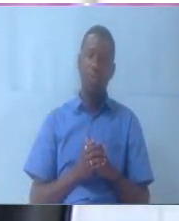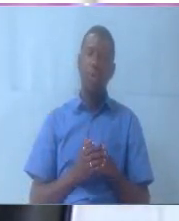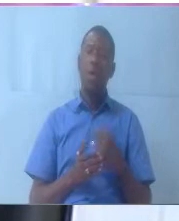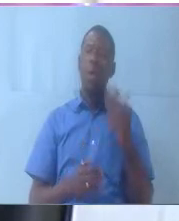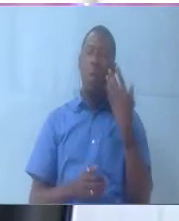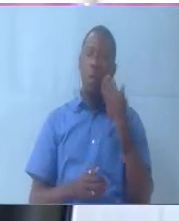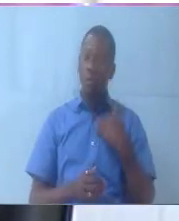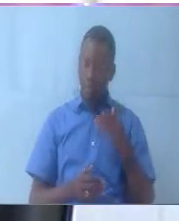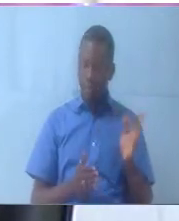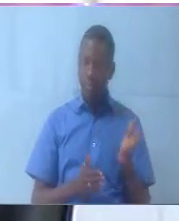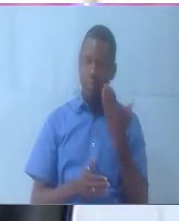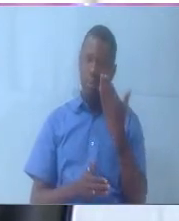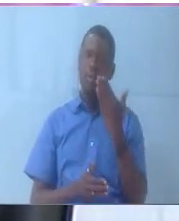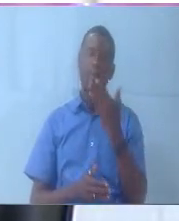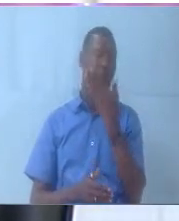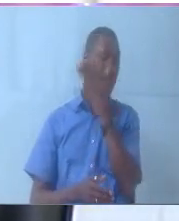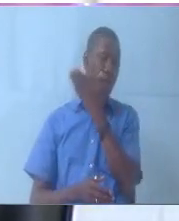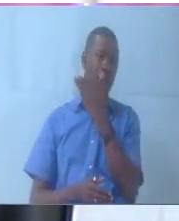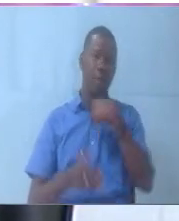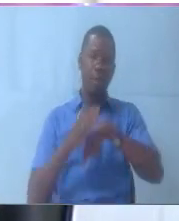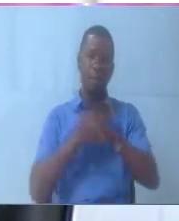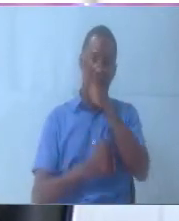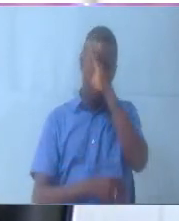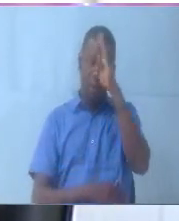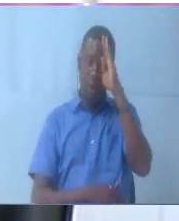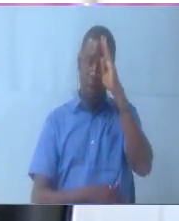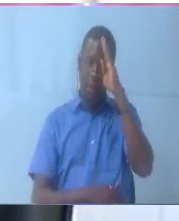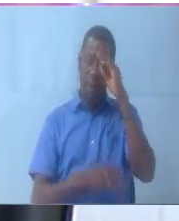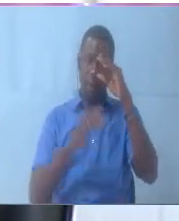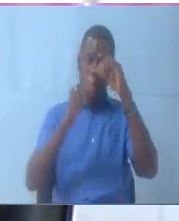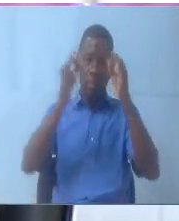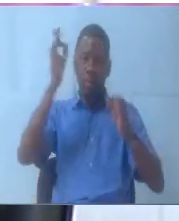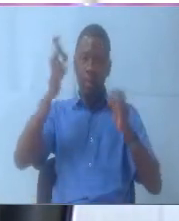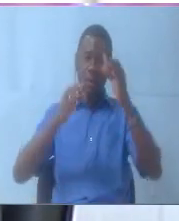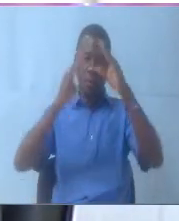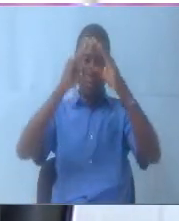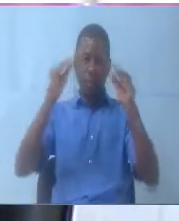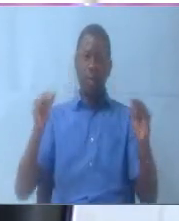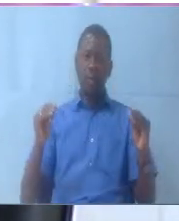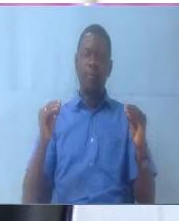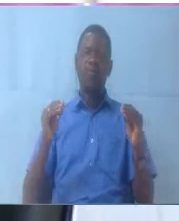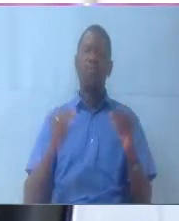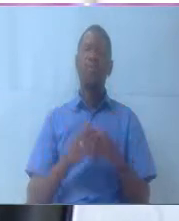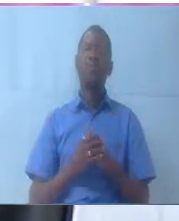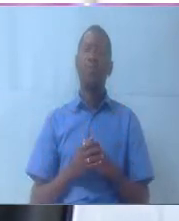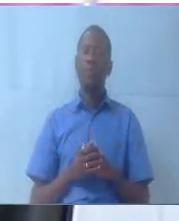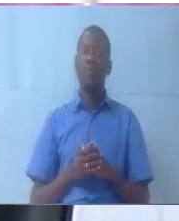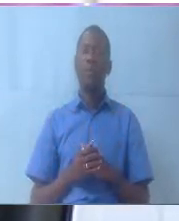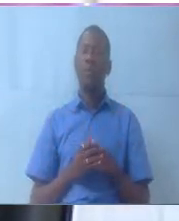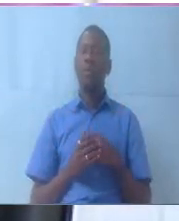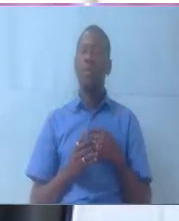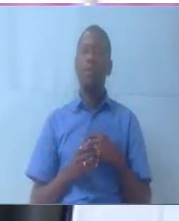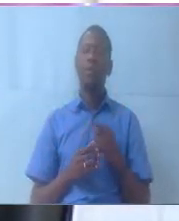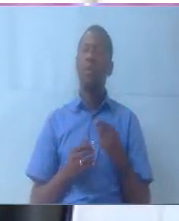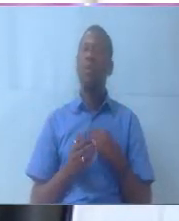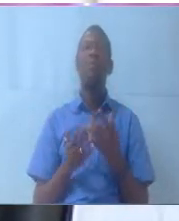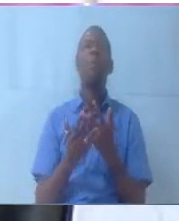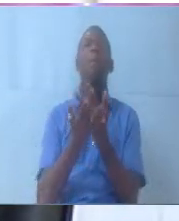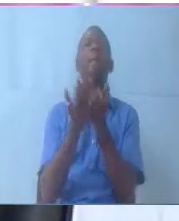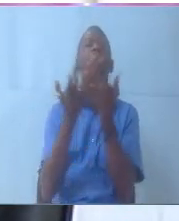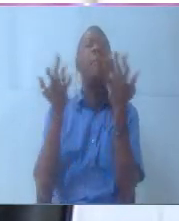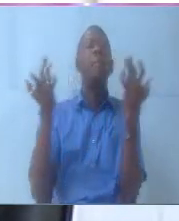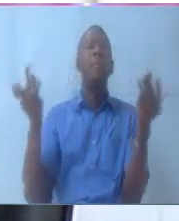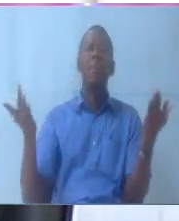went to Brikama Magistrates Court, Rintada Brikama Magistrate kiti bunda nyinto. There was a backlog of cases. Kiti jamal